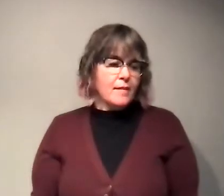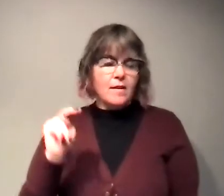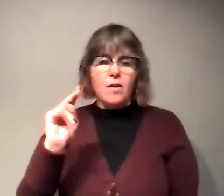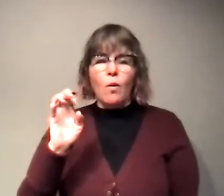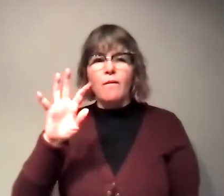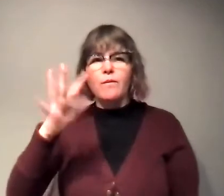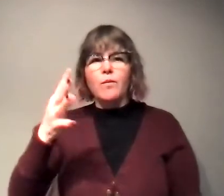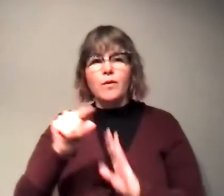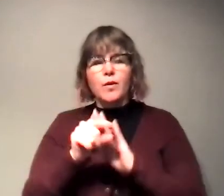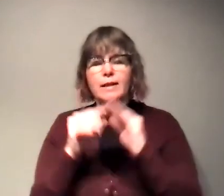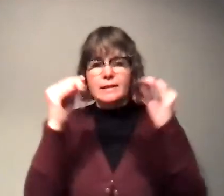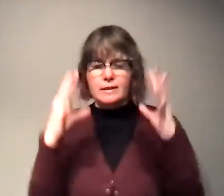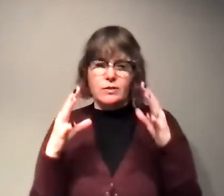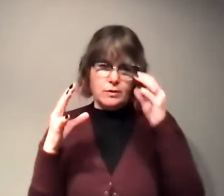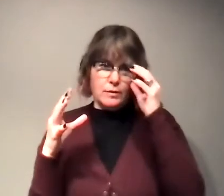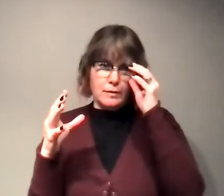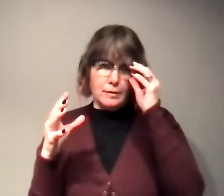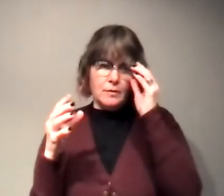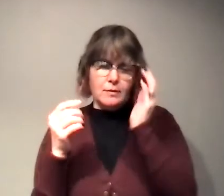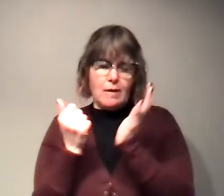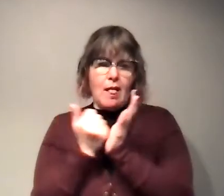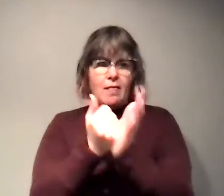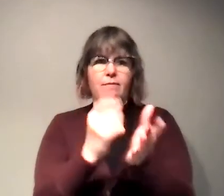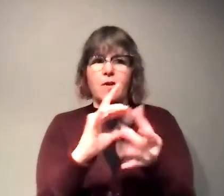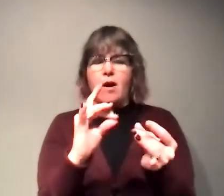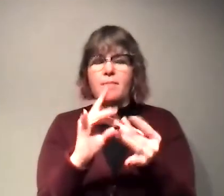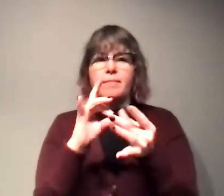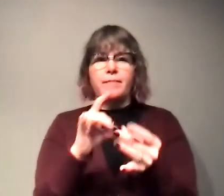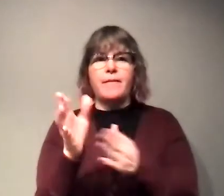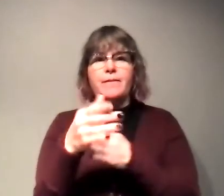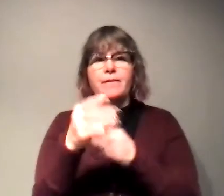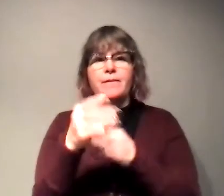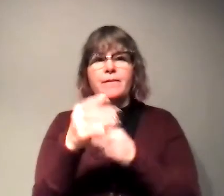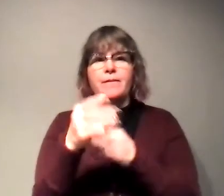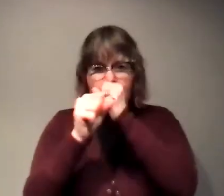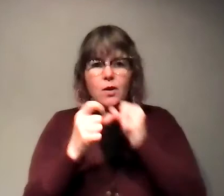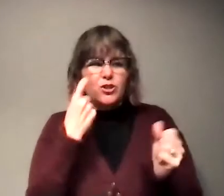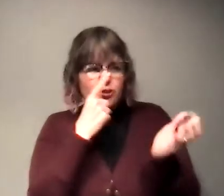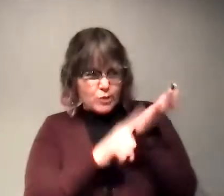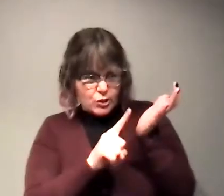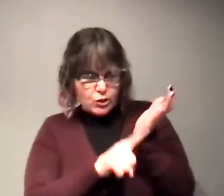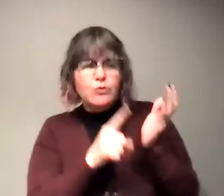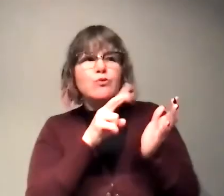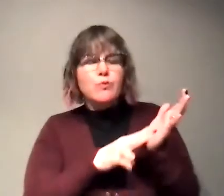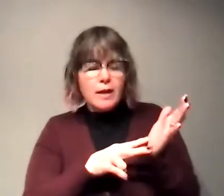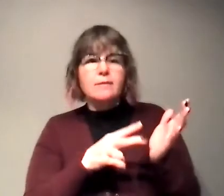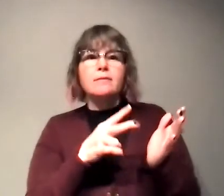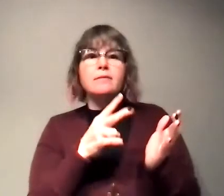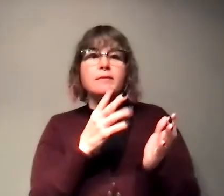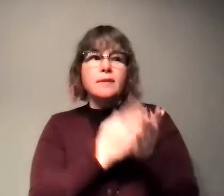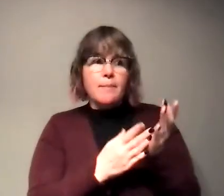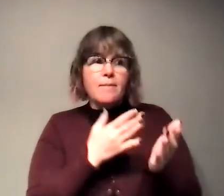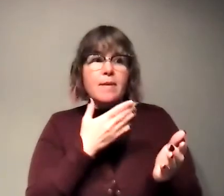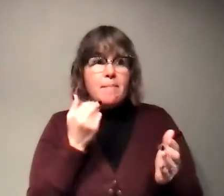grade teacher, who's coming in with a helpful comment about the fish mosquito question. We just looked it up and read that some of the best fish for